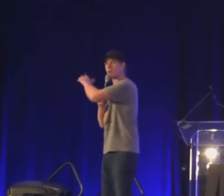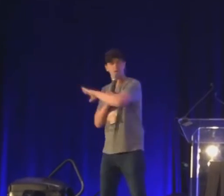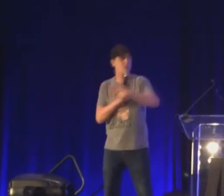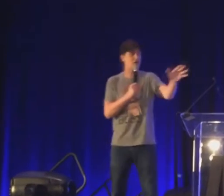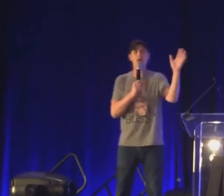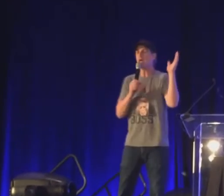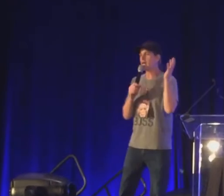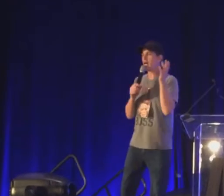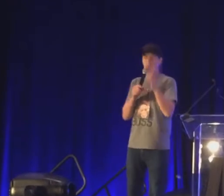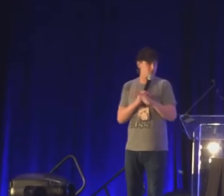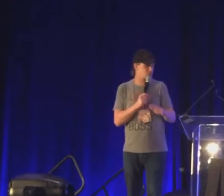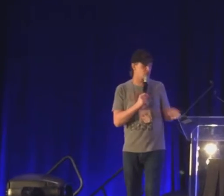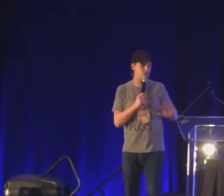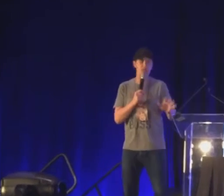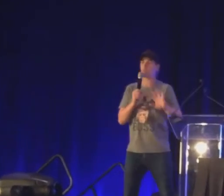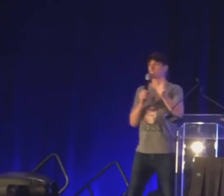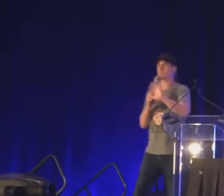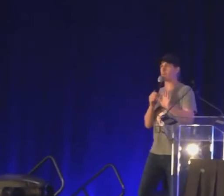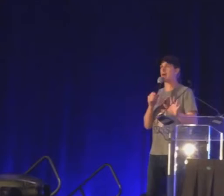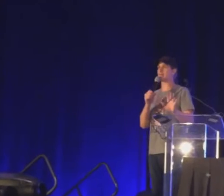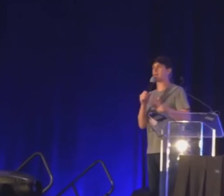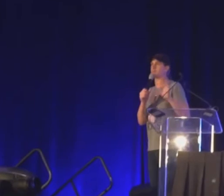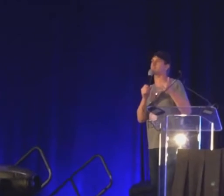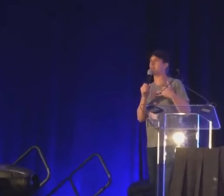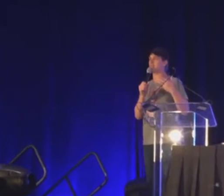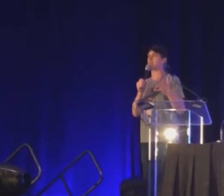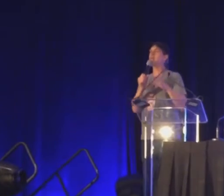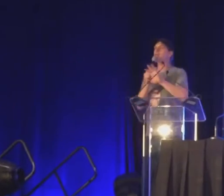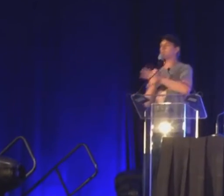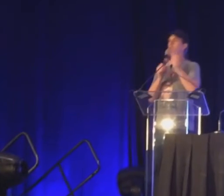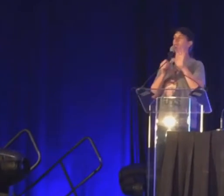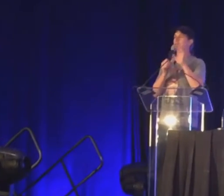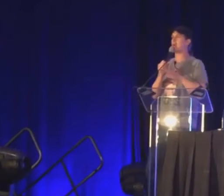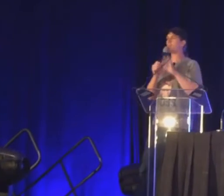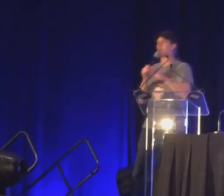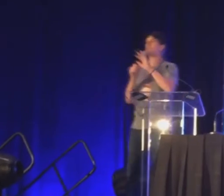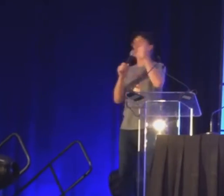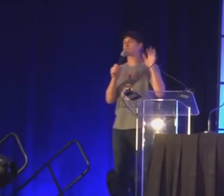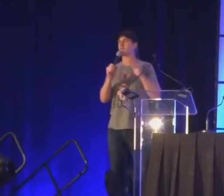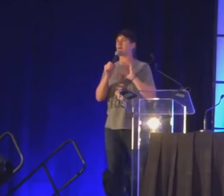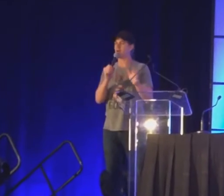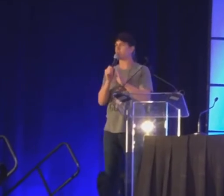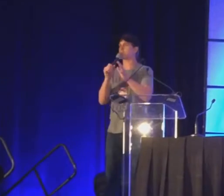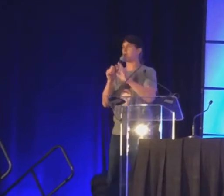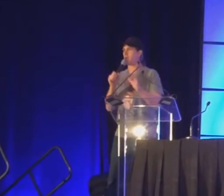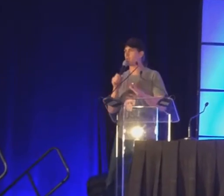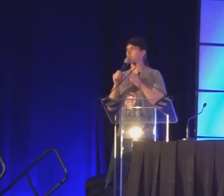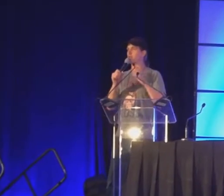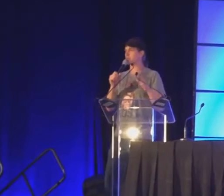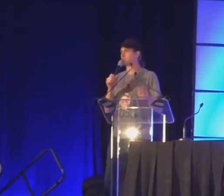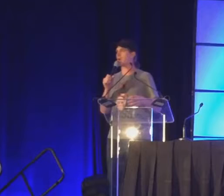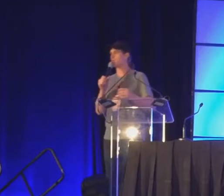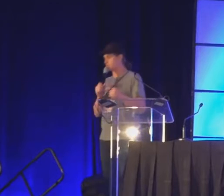and go in her trailer, come out. So there's that, which isn't a bad thing. I'm just saying, there's people like that, but everyone else that I have got to hang